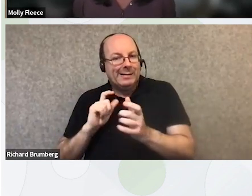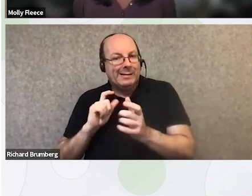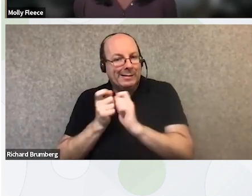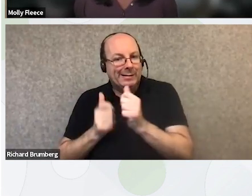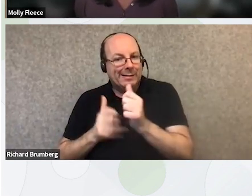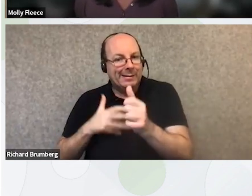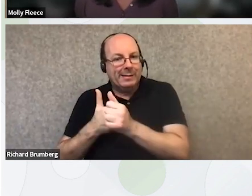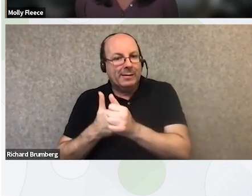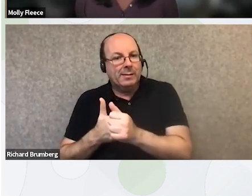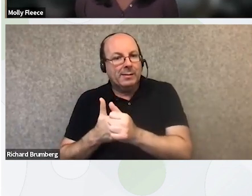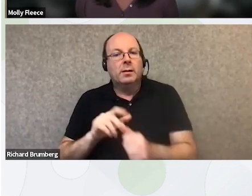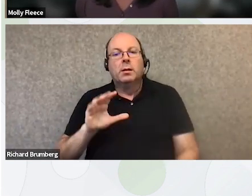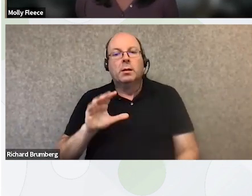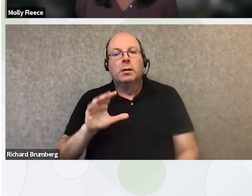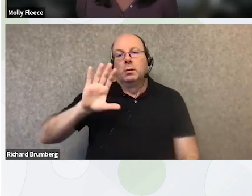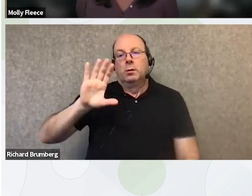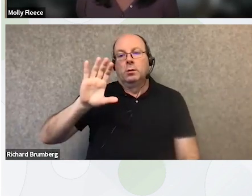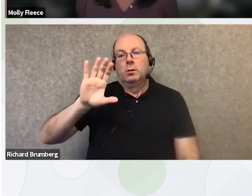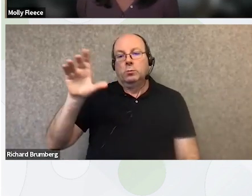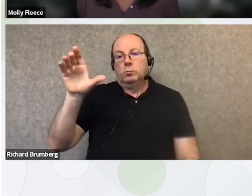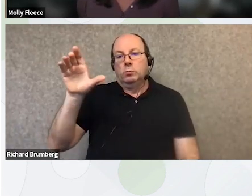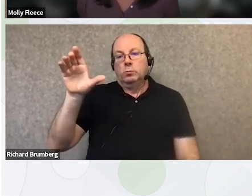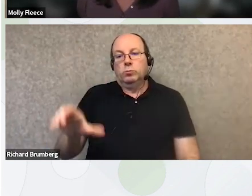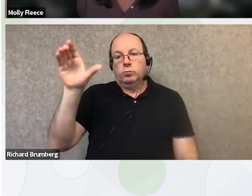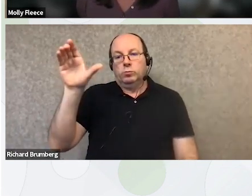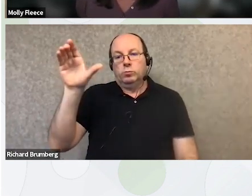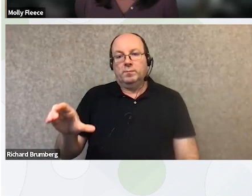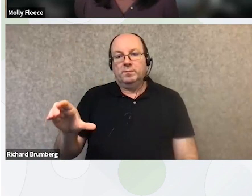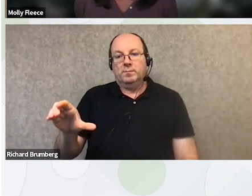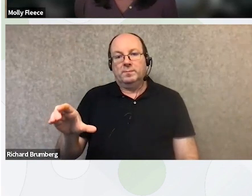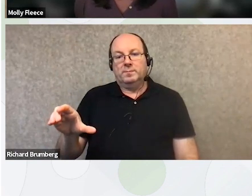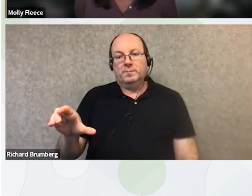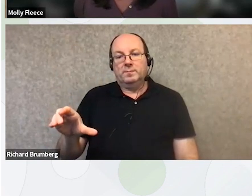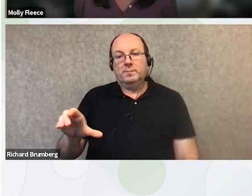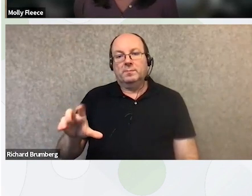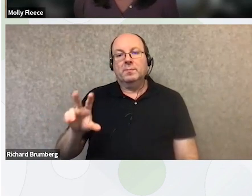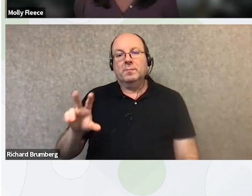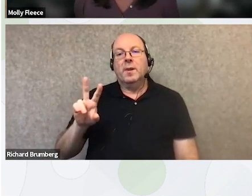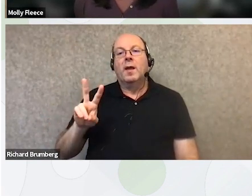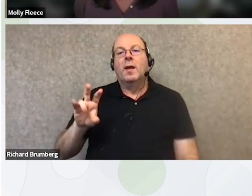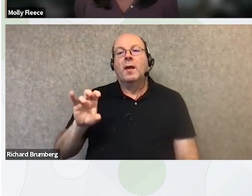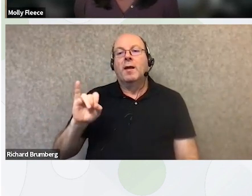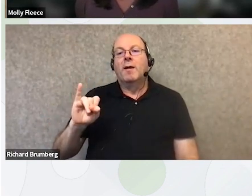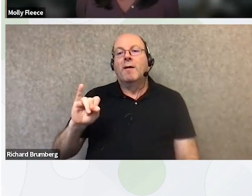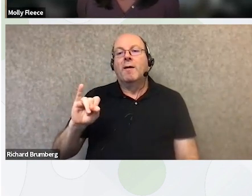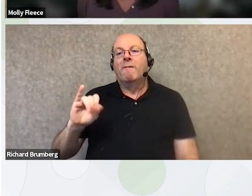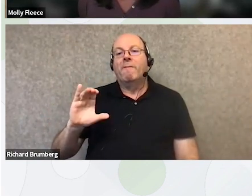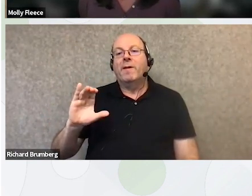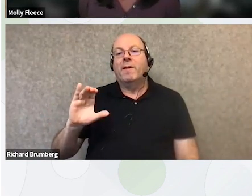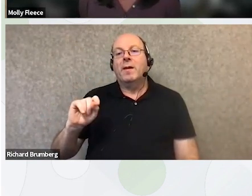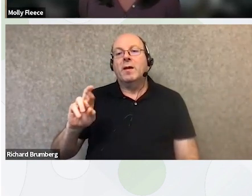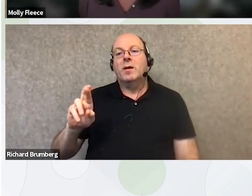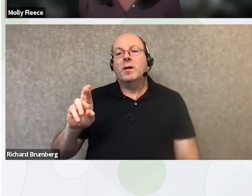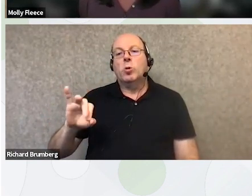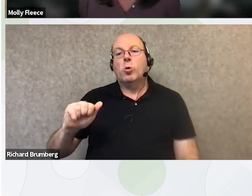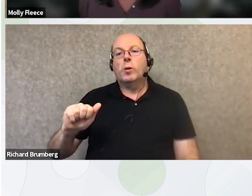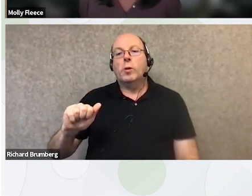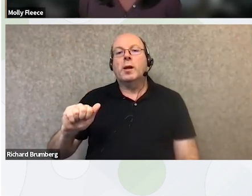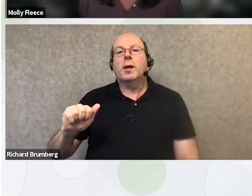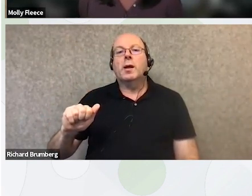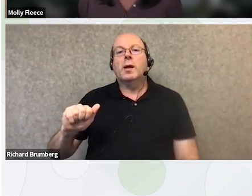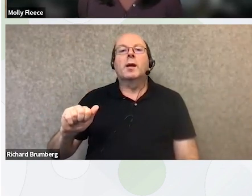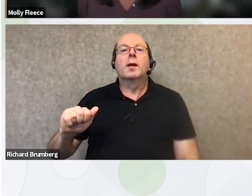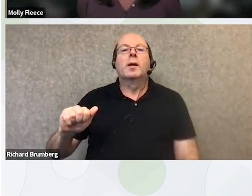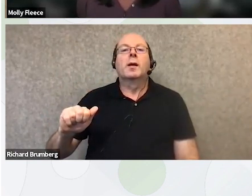the right-hand side where the strain for the Victoria A like virus was updated this